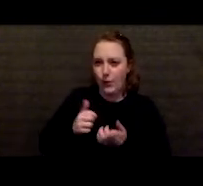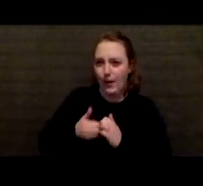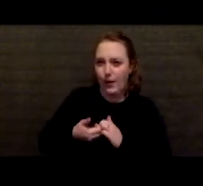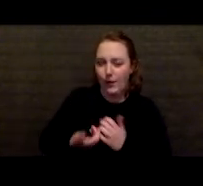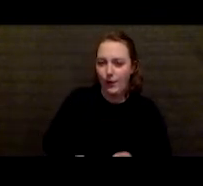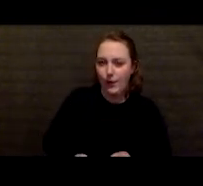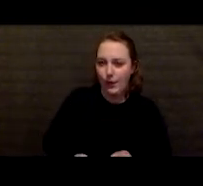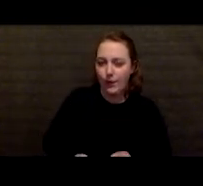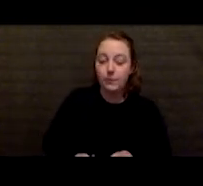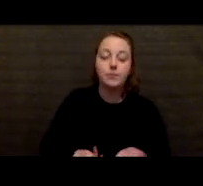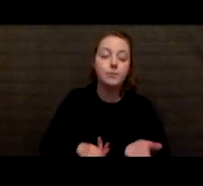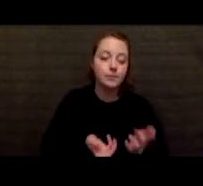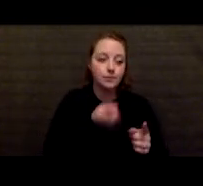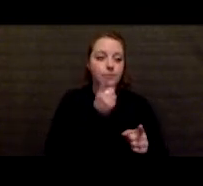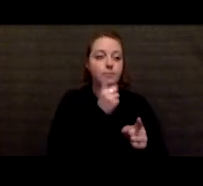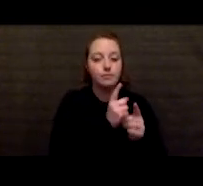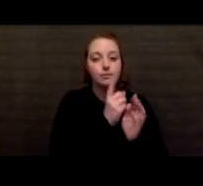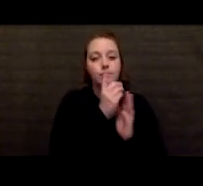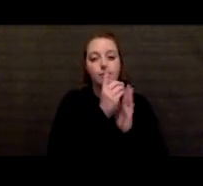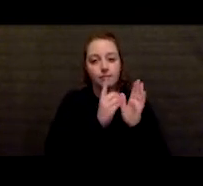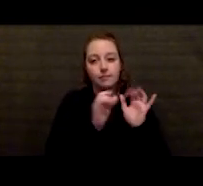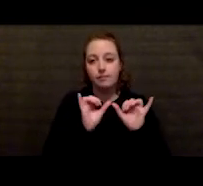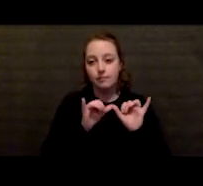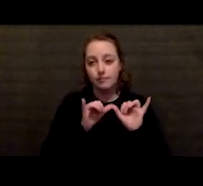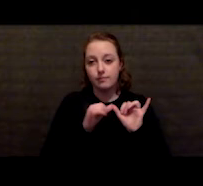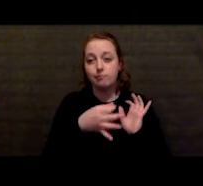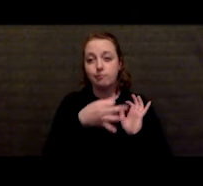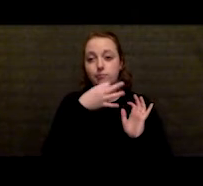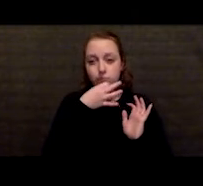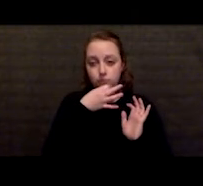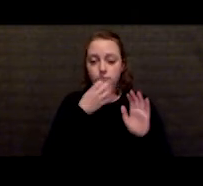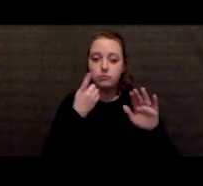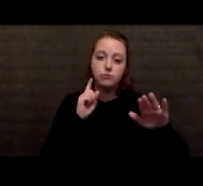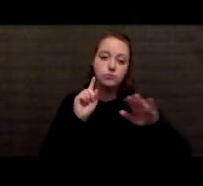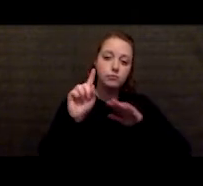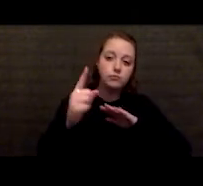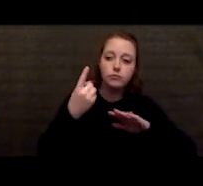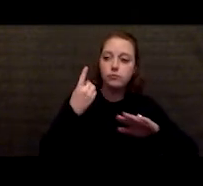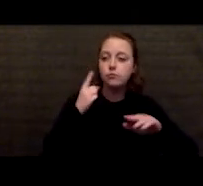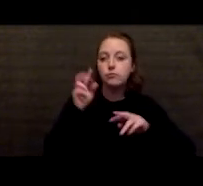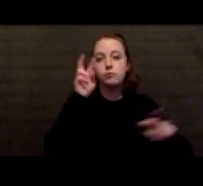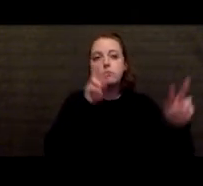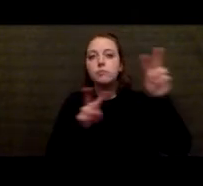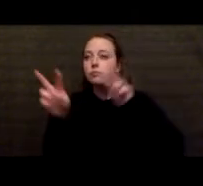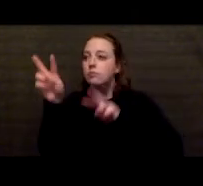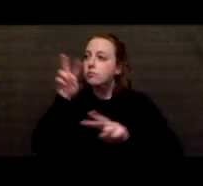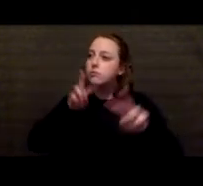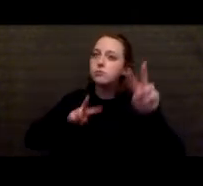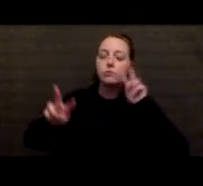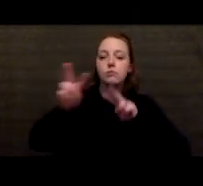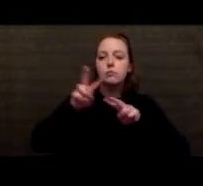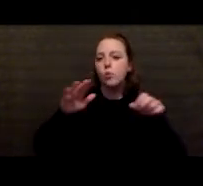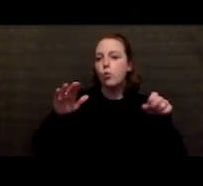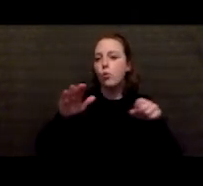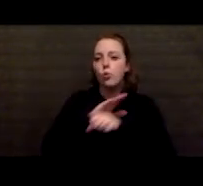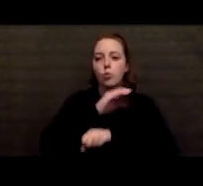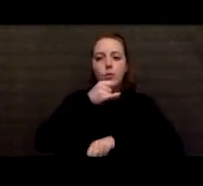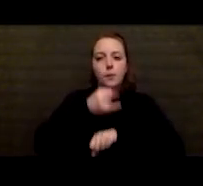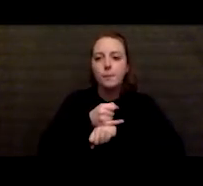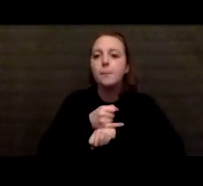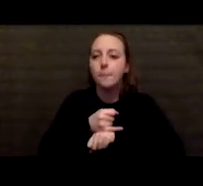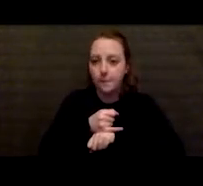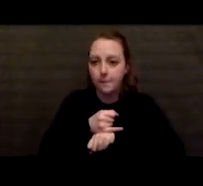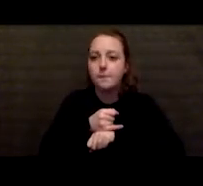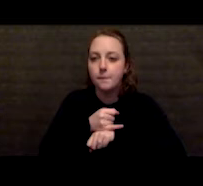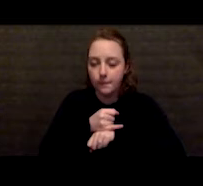Design and engineering experts have walked the halls of the entire facility. Mr. Carrera can talk to this better than I can, and the district